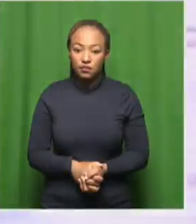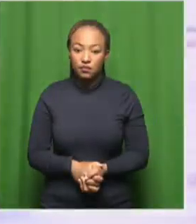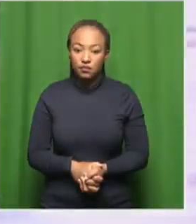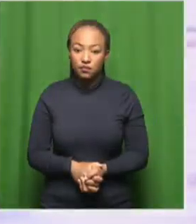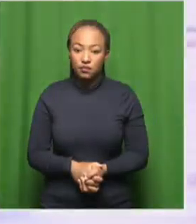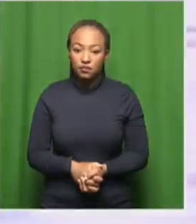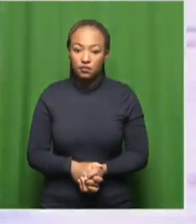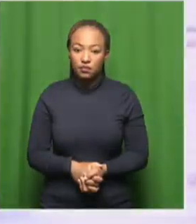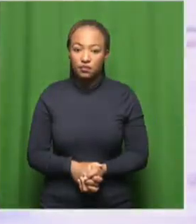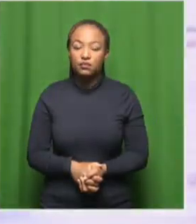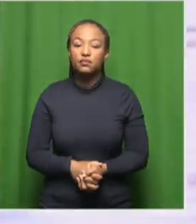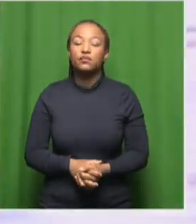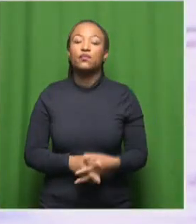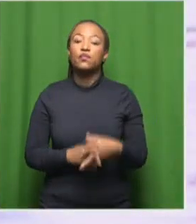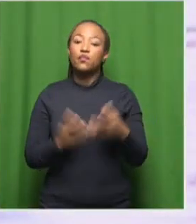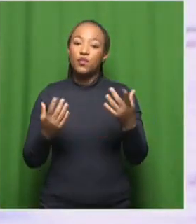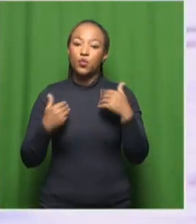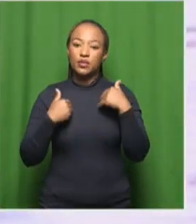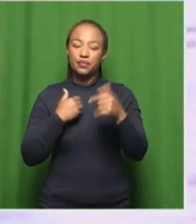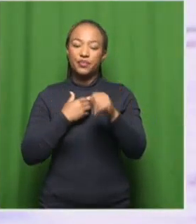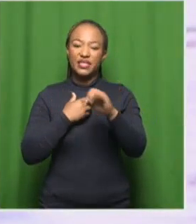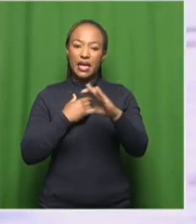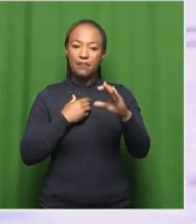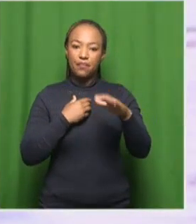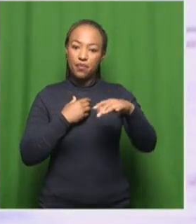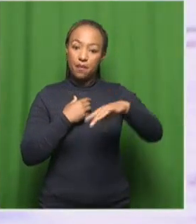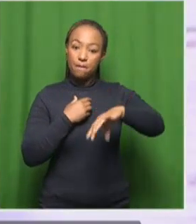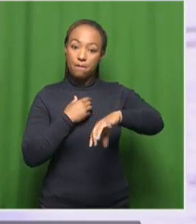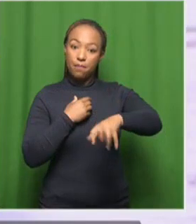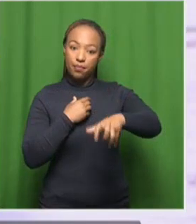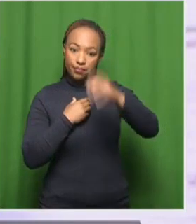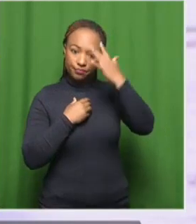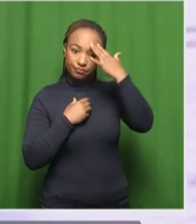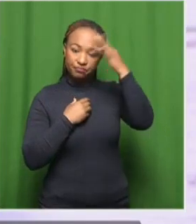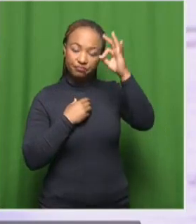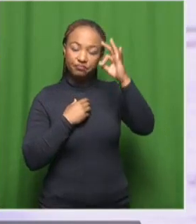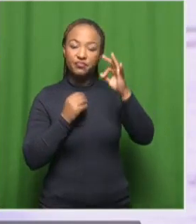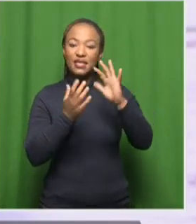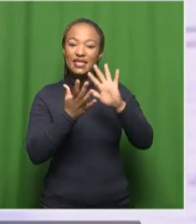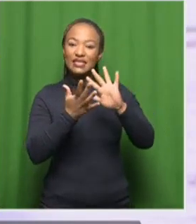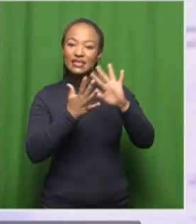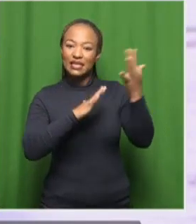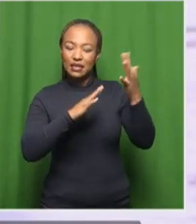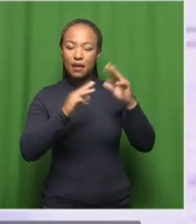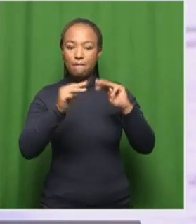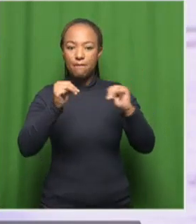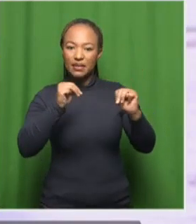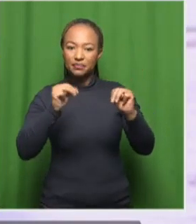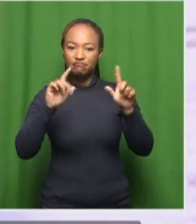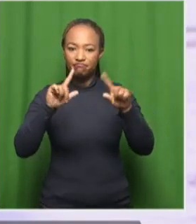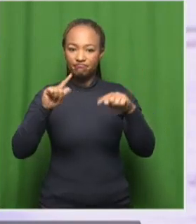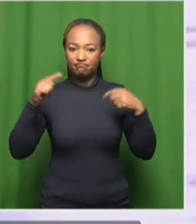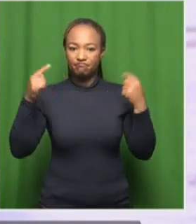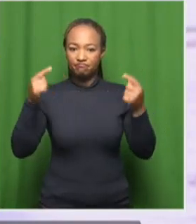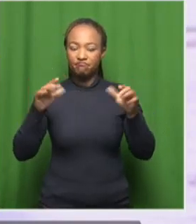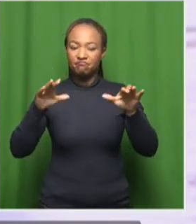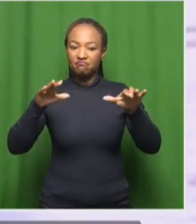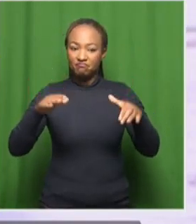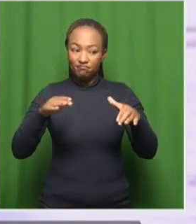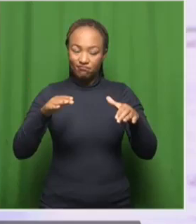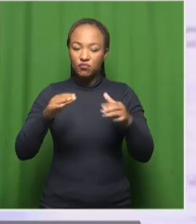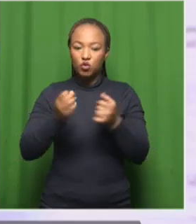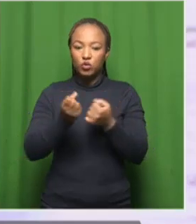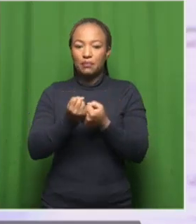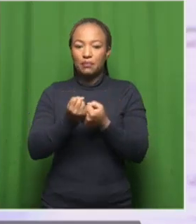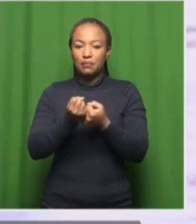So we start in the Eastern Cape, where the provincial government has activated its disaster management teams to provide support to communities affected by